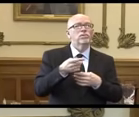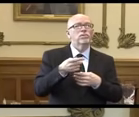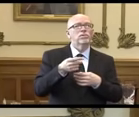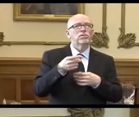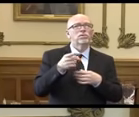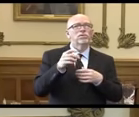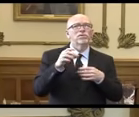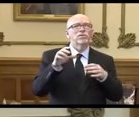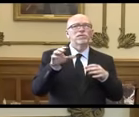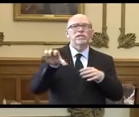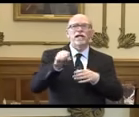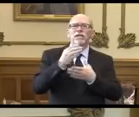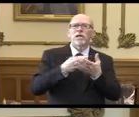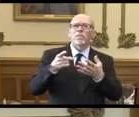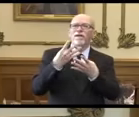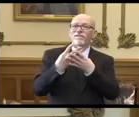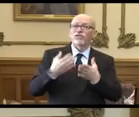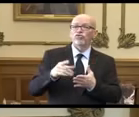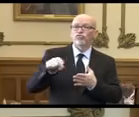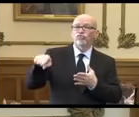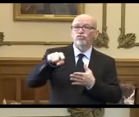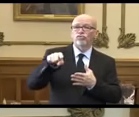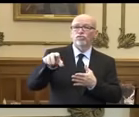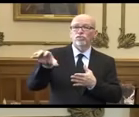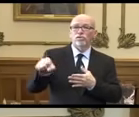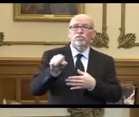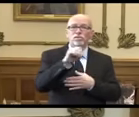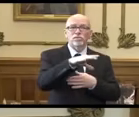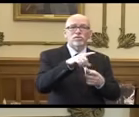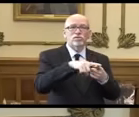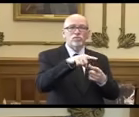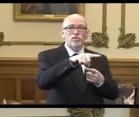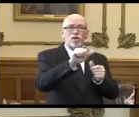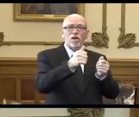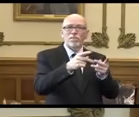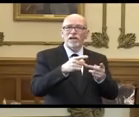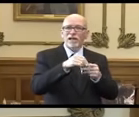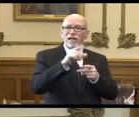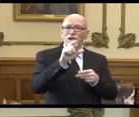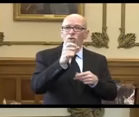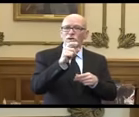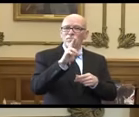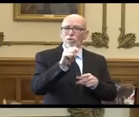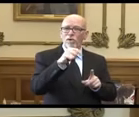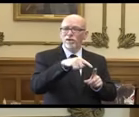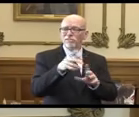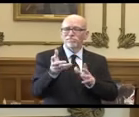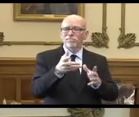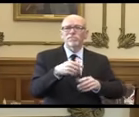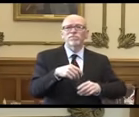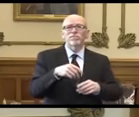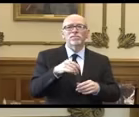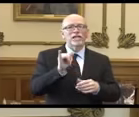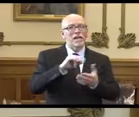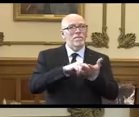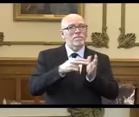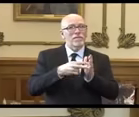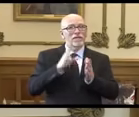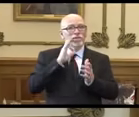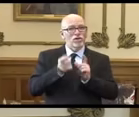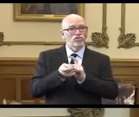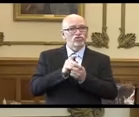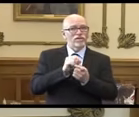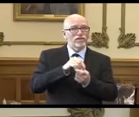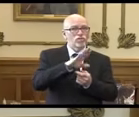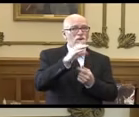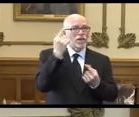some offenders to the juvenile intake facility in Logansport. Does that indicate a shift in your